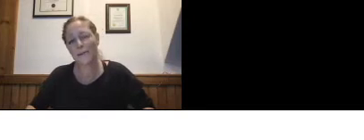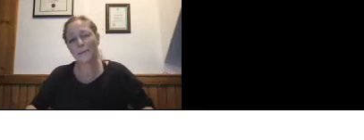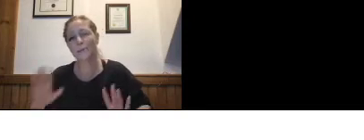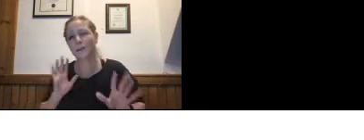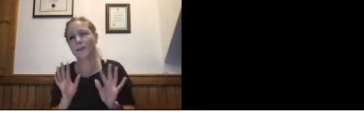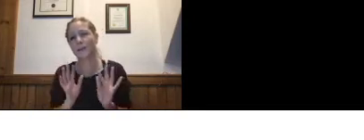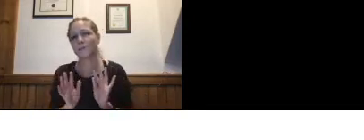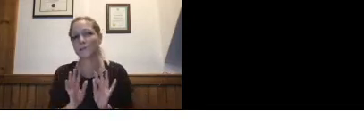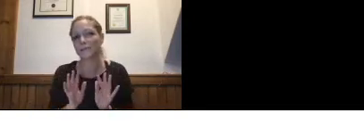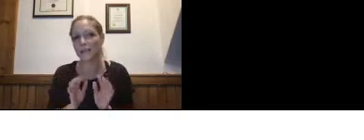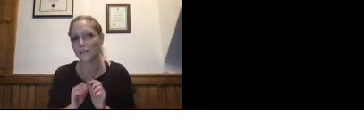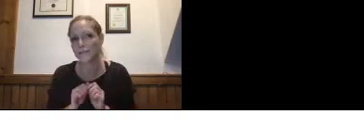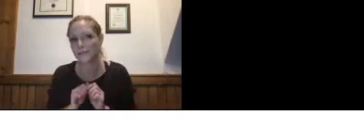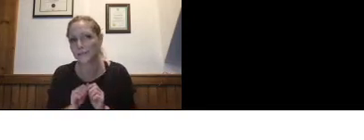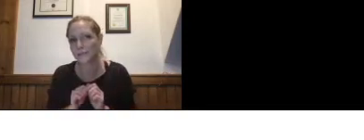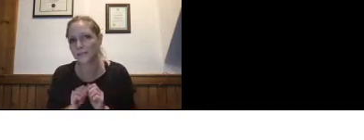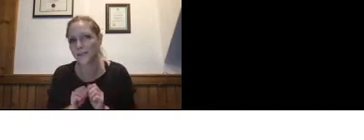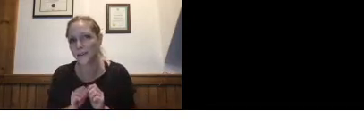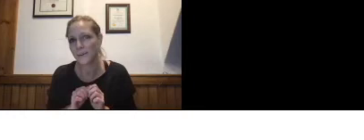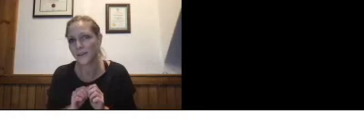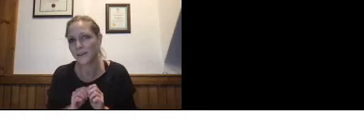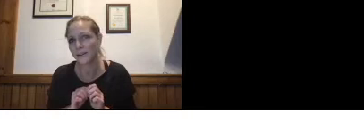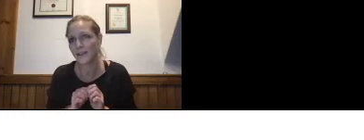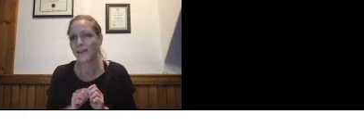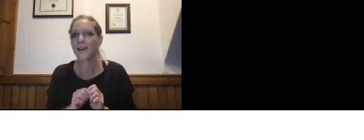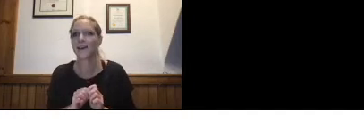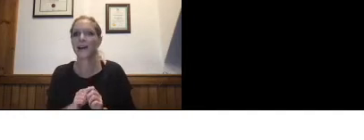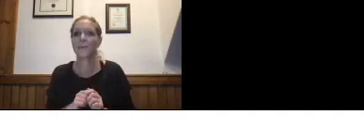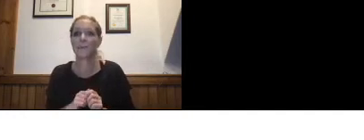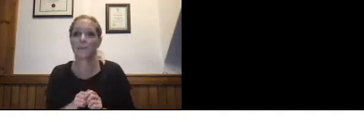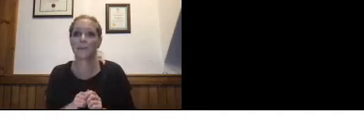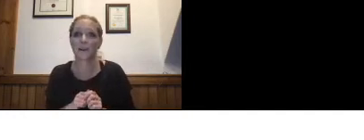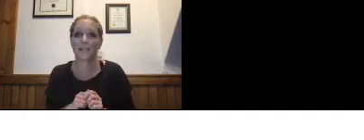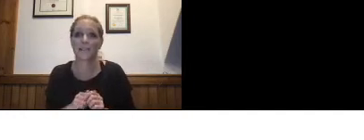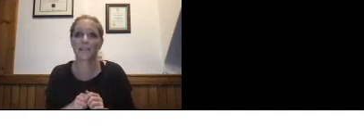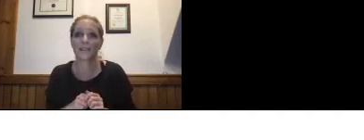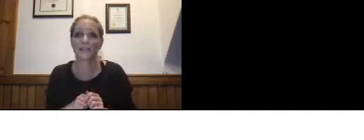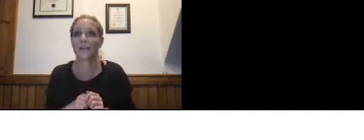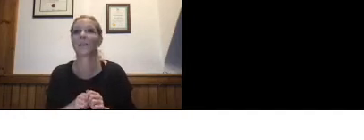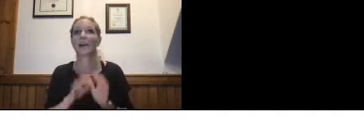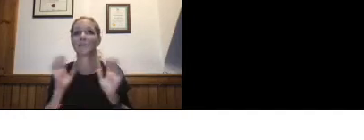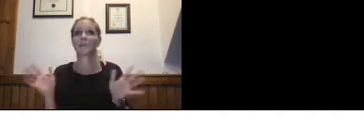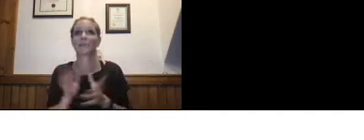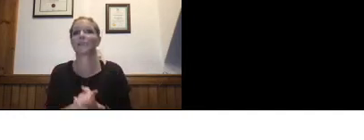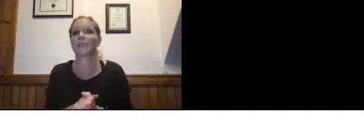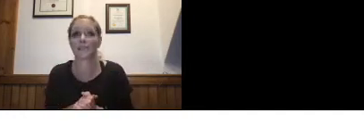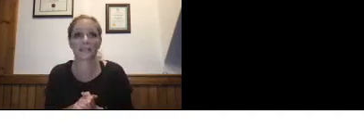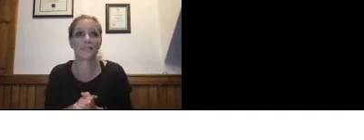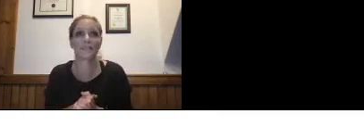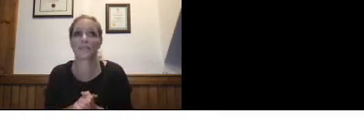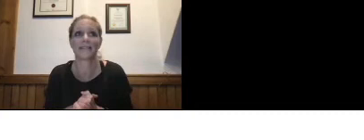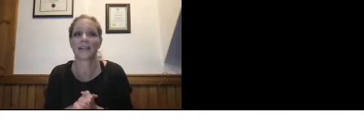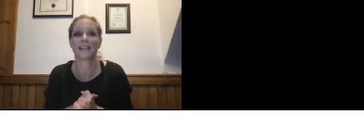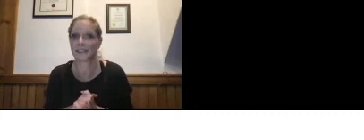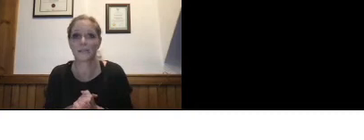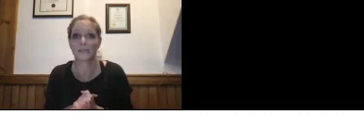how many people are going to get the more subtle references to Harry Potter, and how many people are just going to think that we're absolutely ridiculous